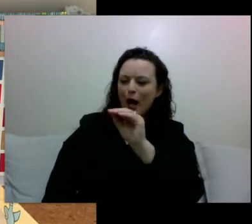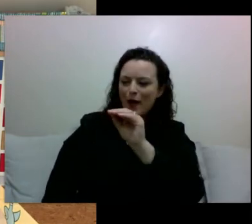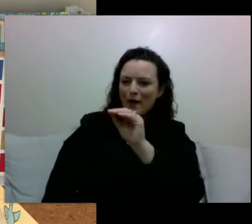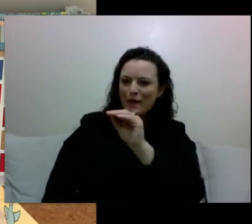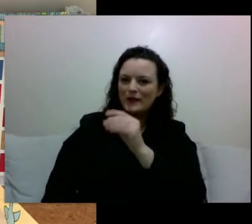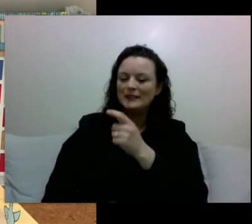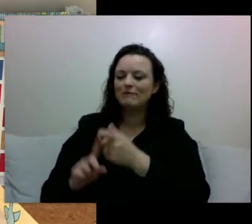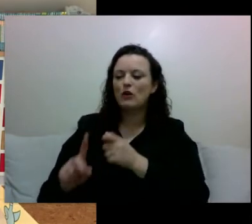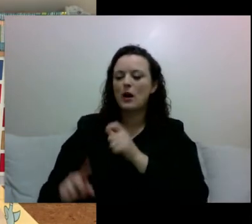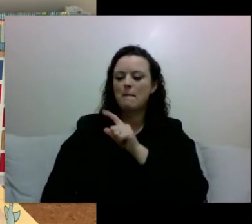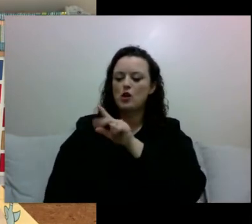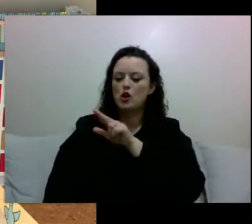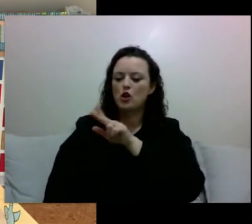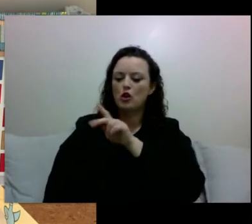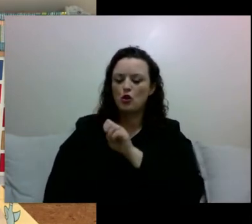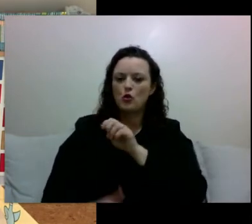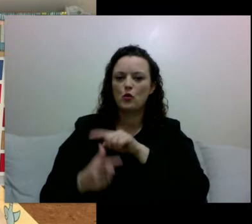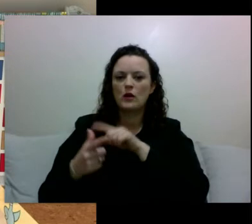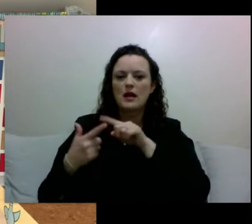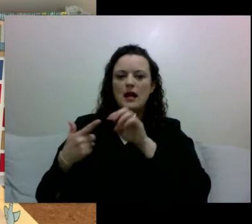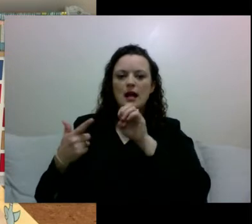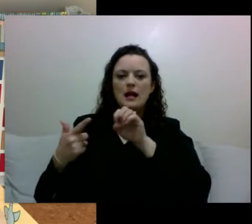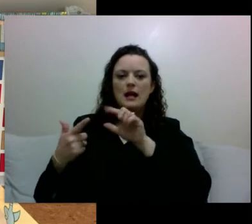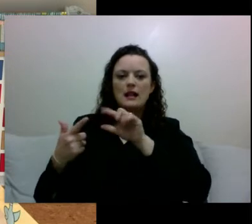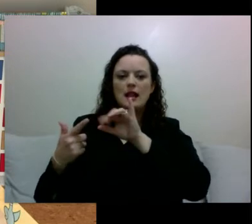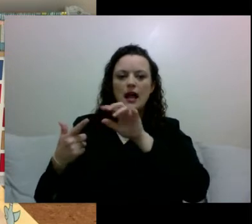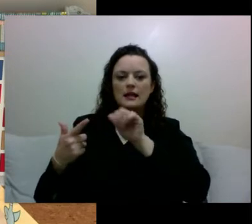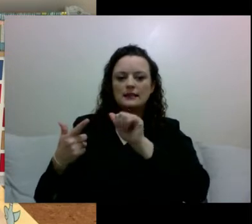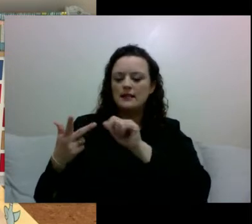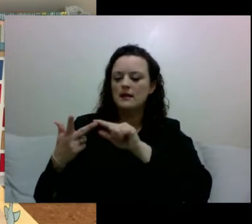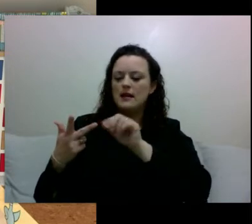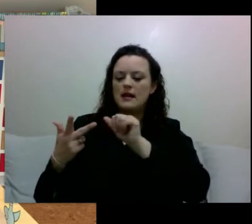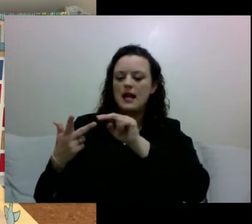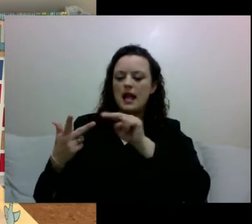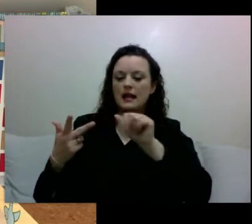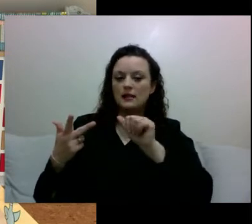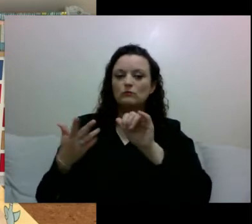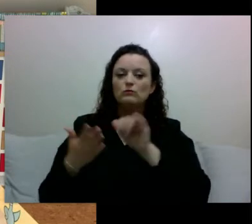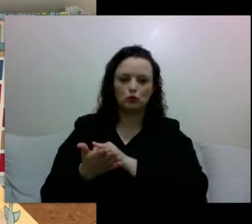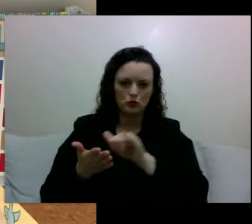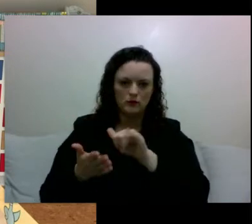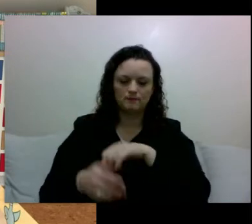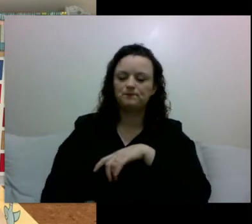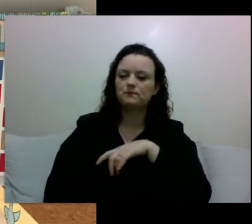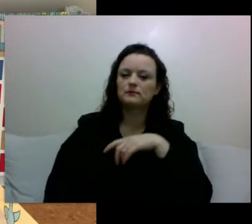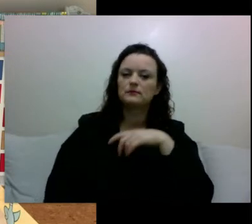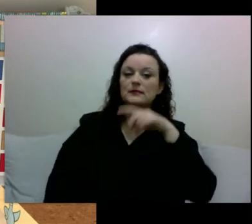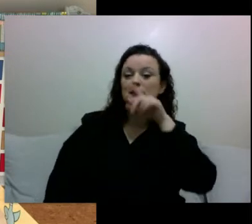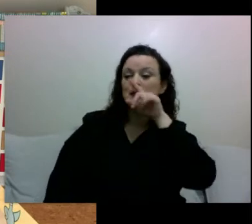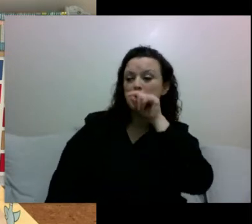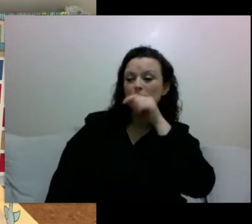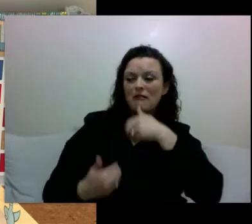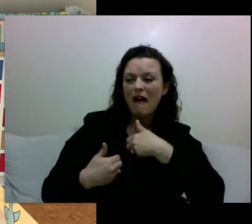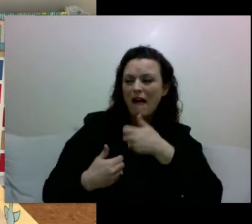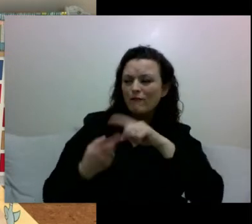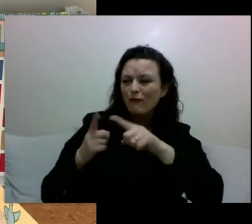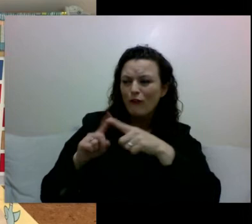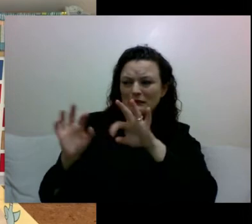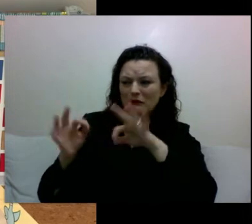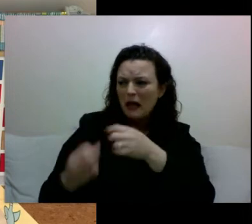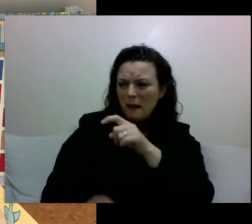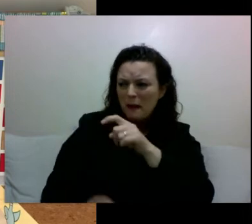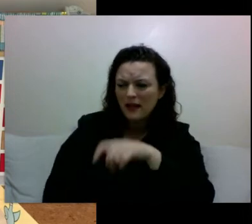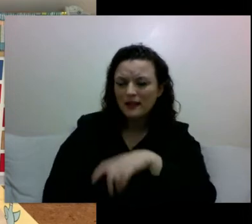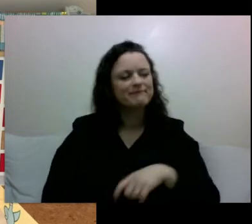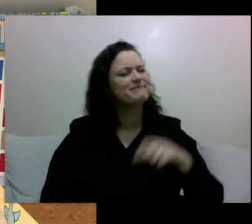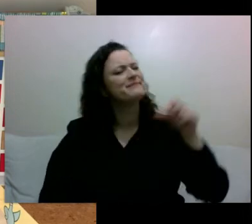Luke, Eliza, and Anna, New York. Does Pigeon have any friends or family? Yes, the pigeon